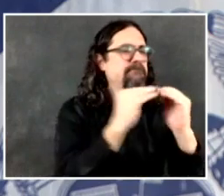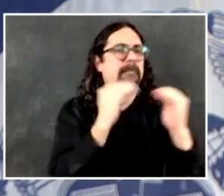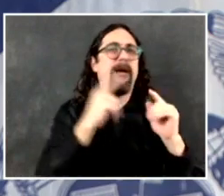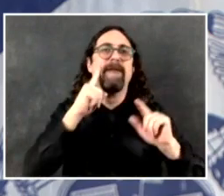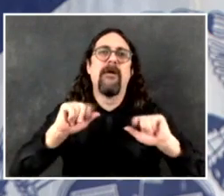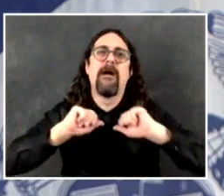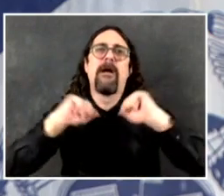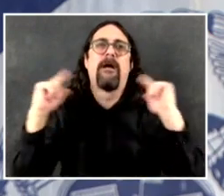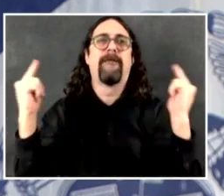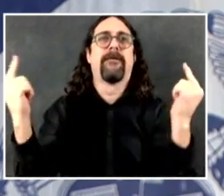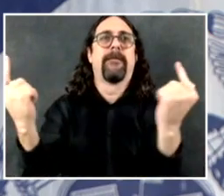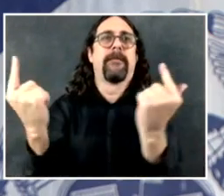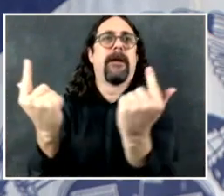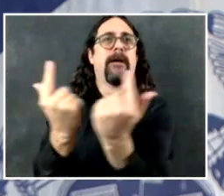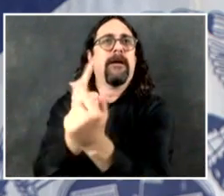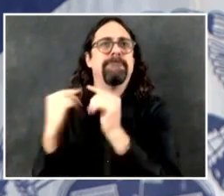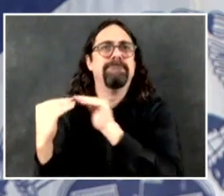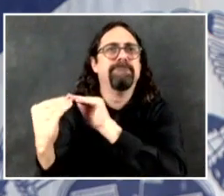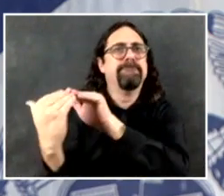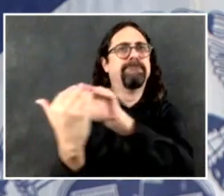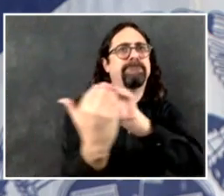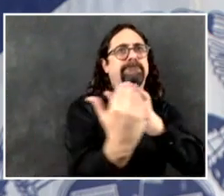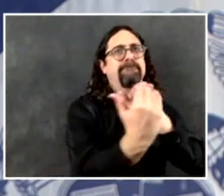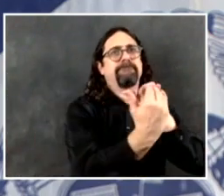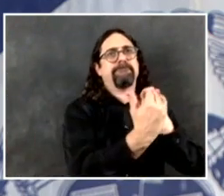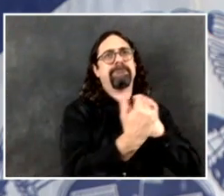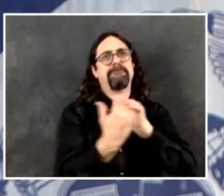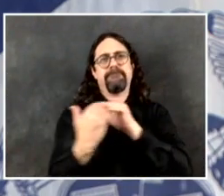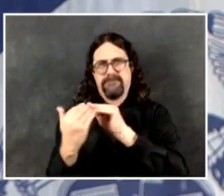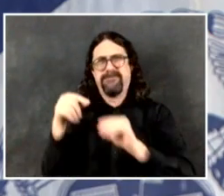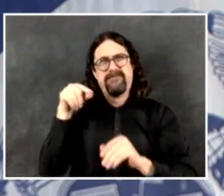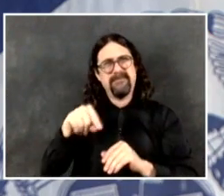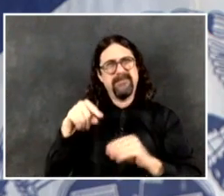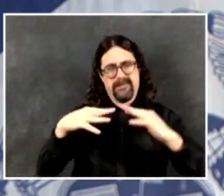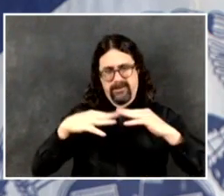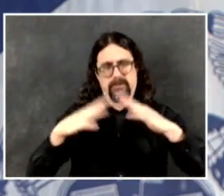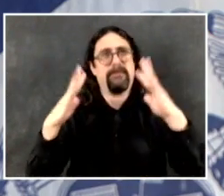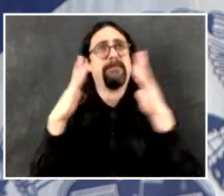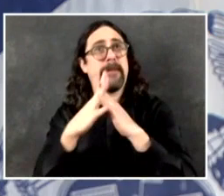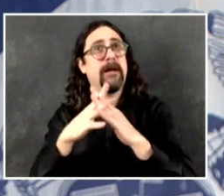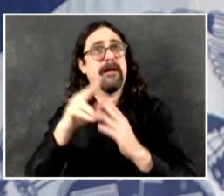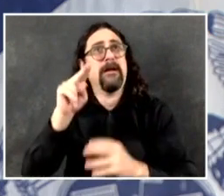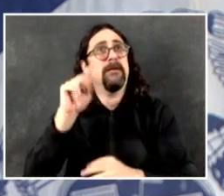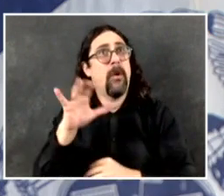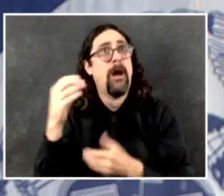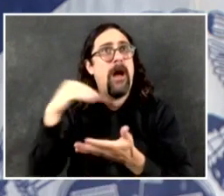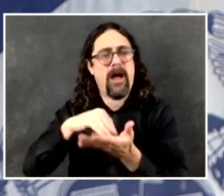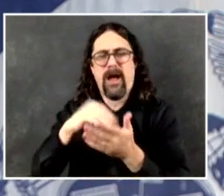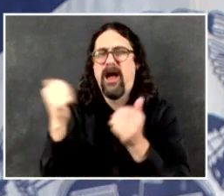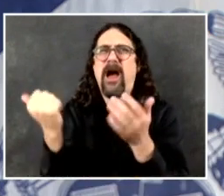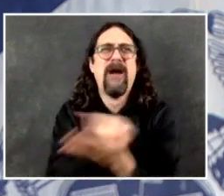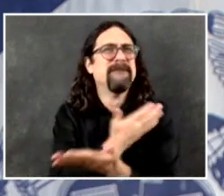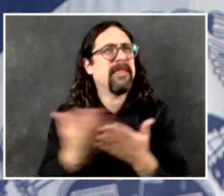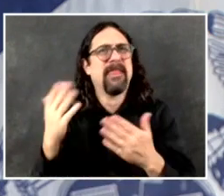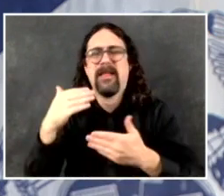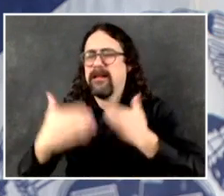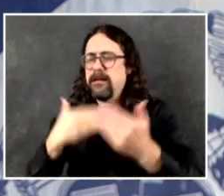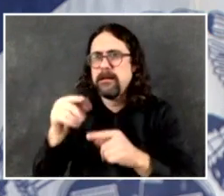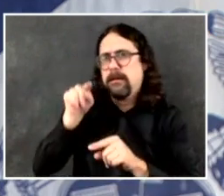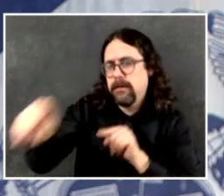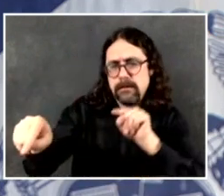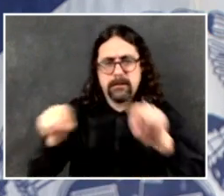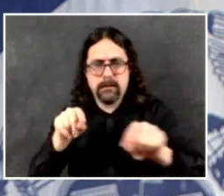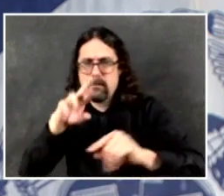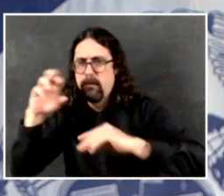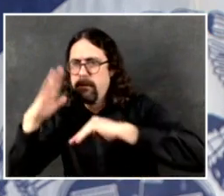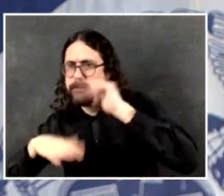matters. Doesn't matter who you are, where you come from, everyone needs to be included. And we need to build a